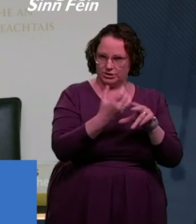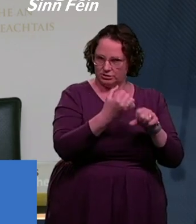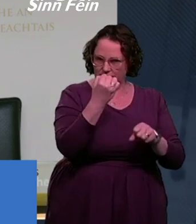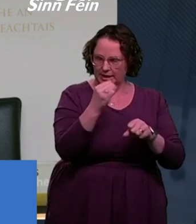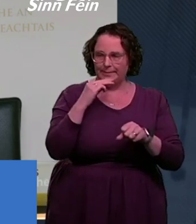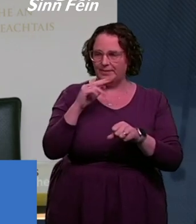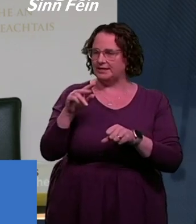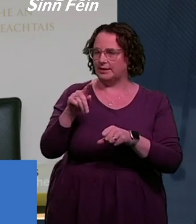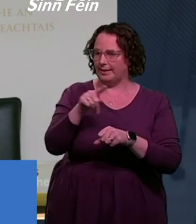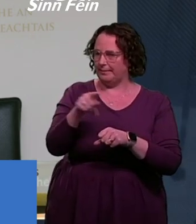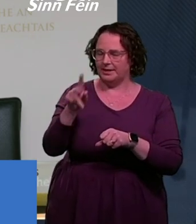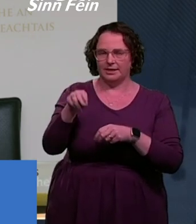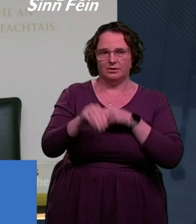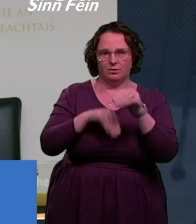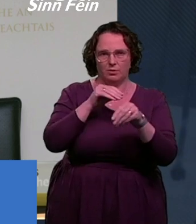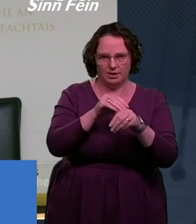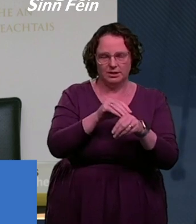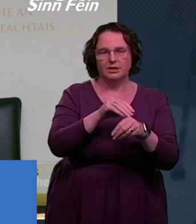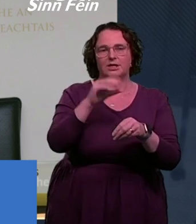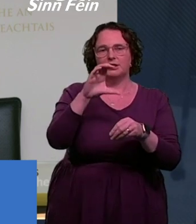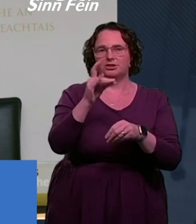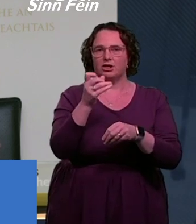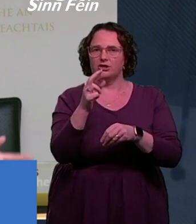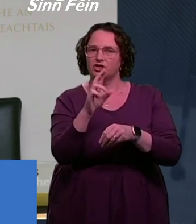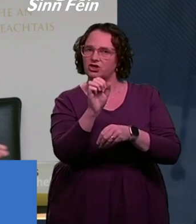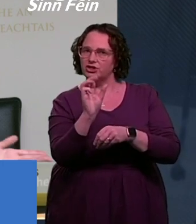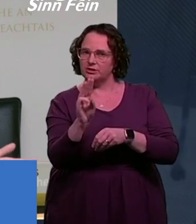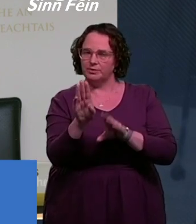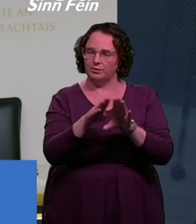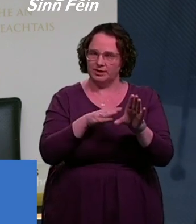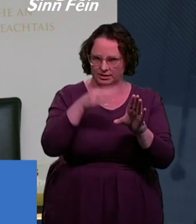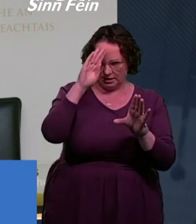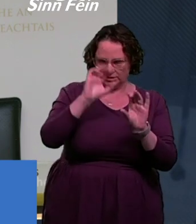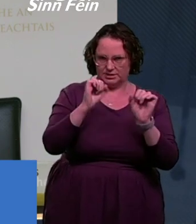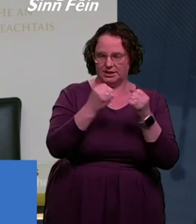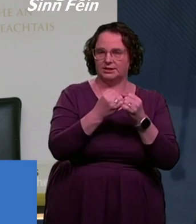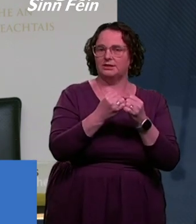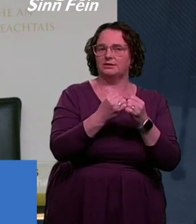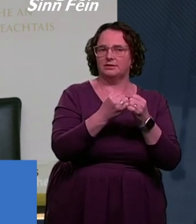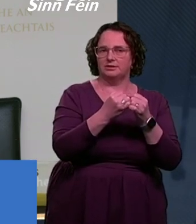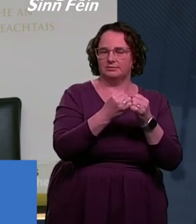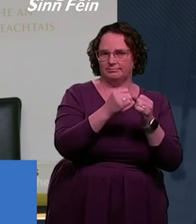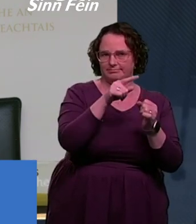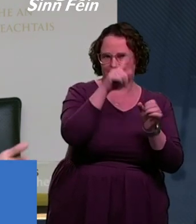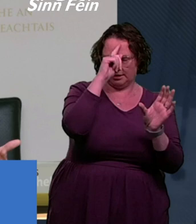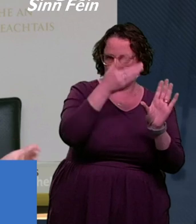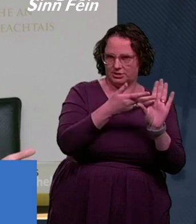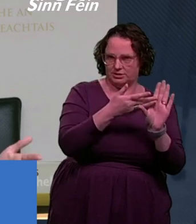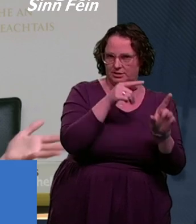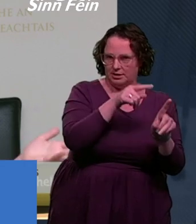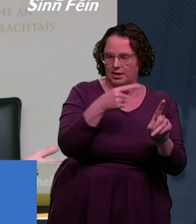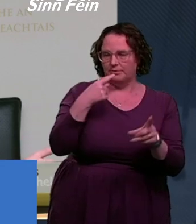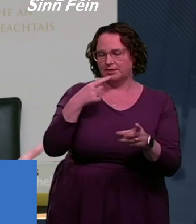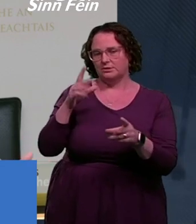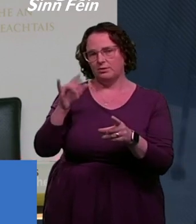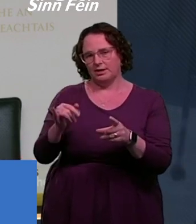can't progress towards chartership with the Psychological Society, but that's where the Irish Society for Behaviour Analysis comes in, and we're working really hard to try